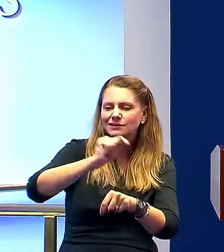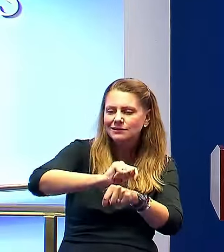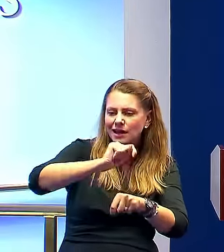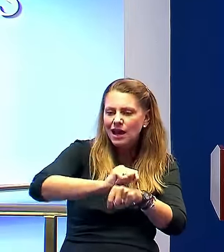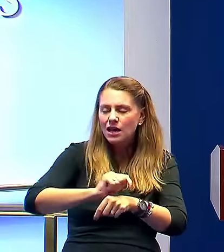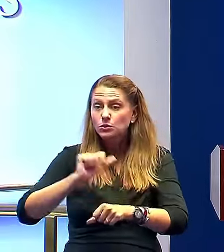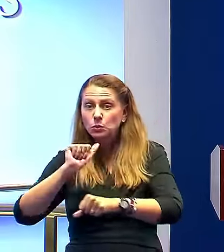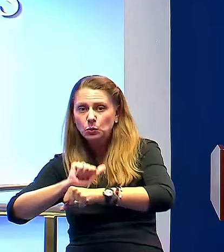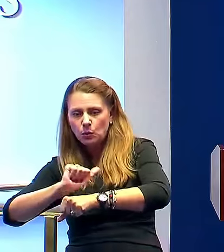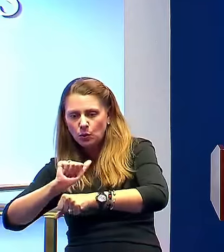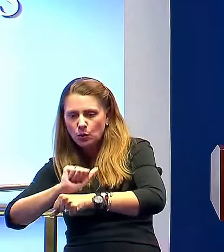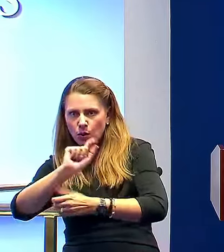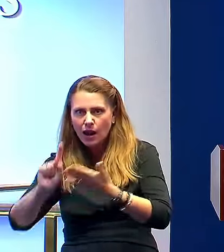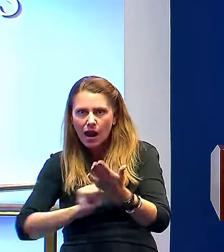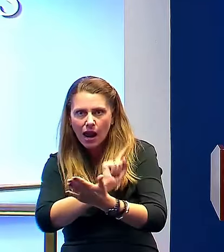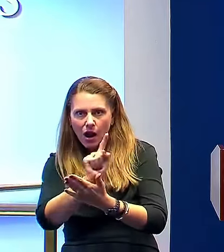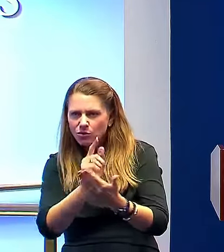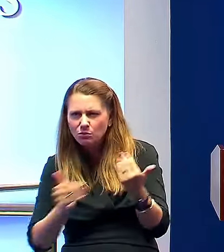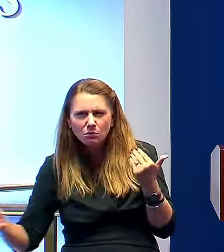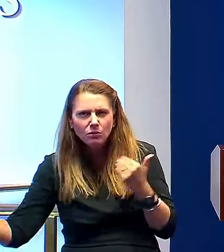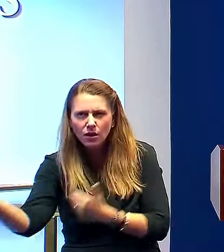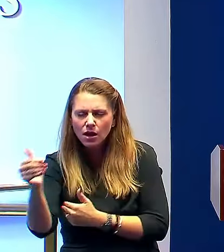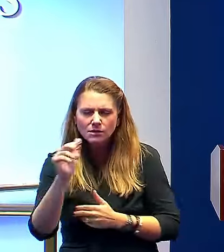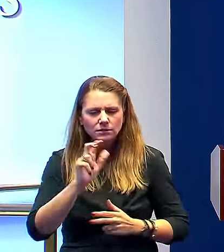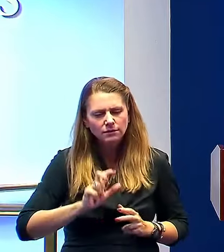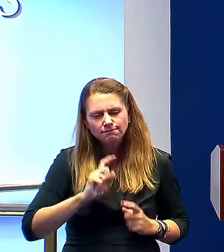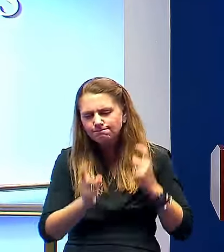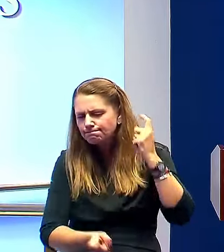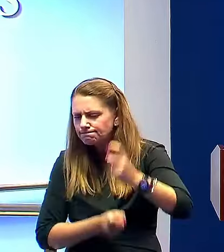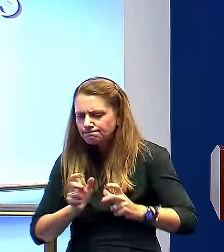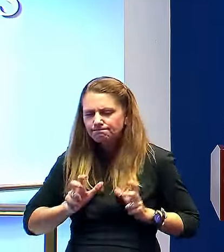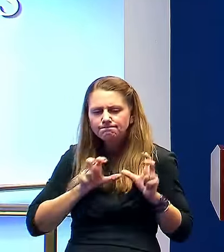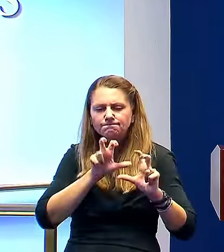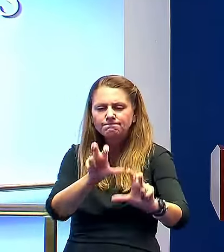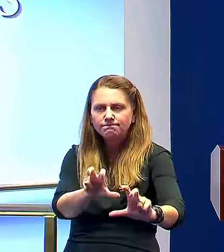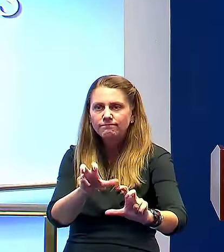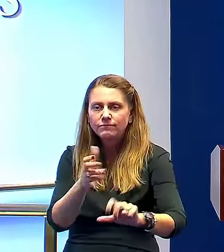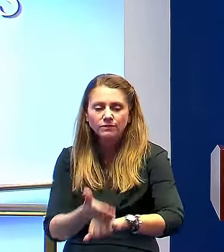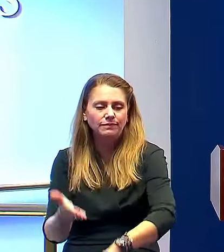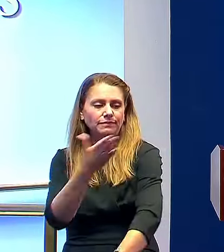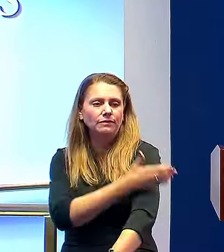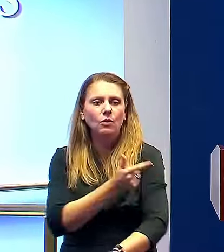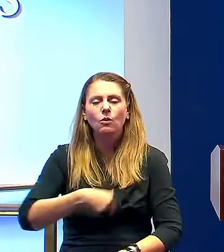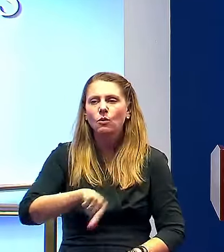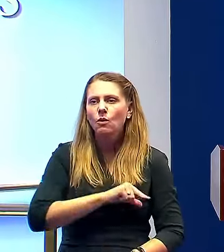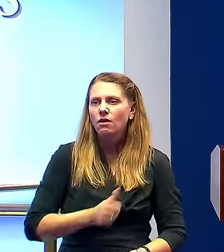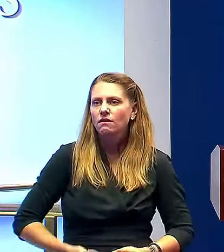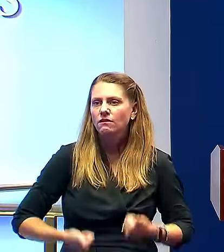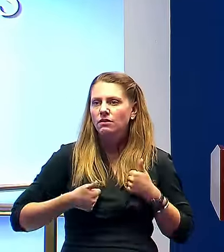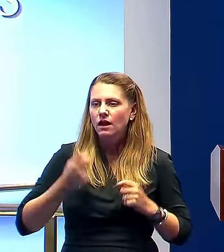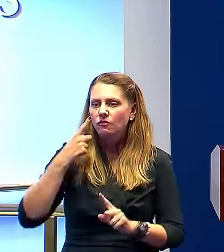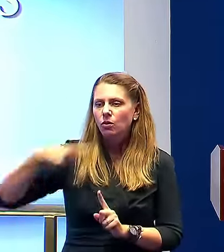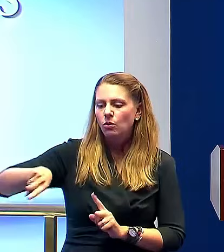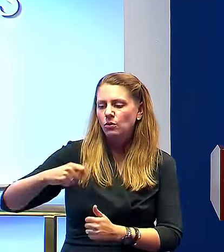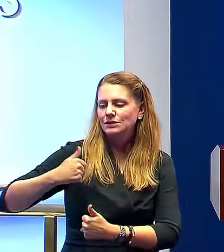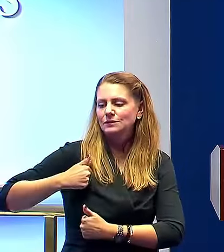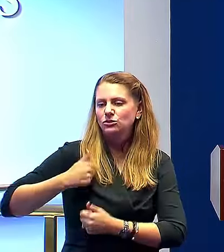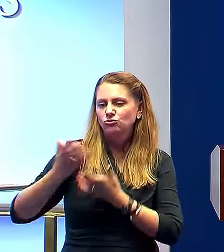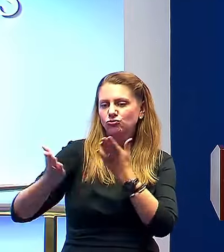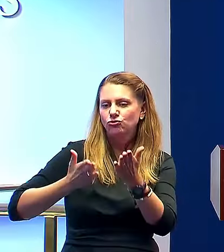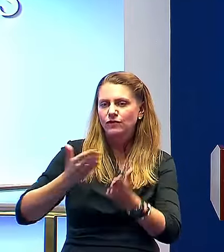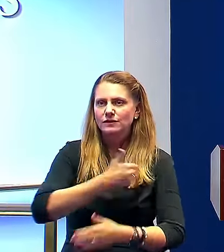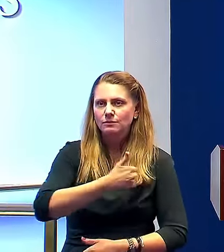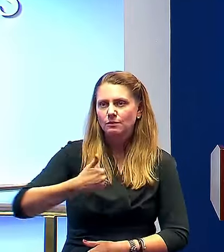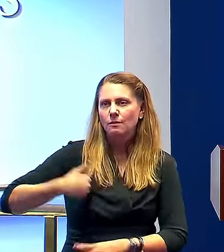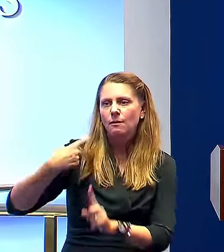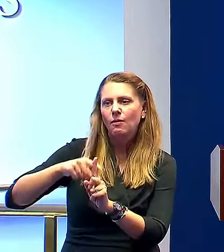and specifically to enhance the quality of life of service members and their families.